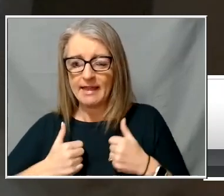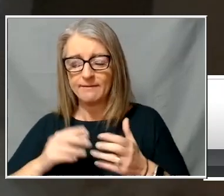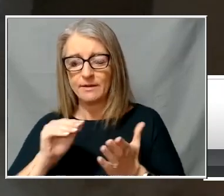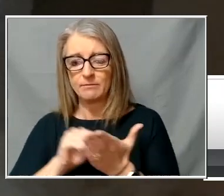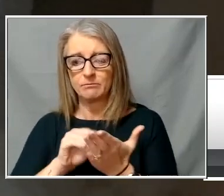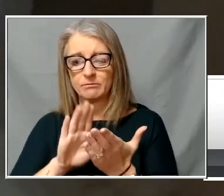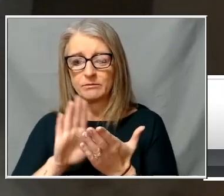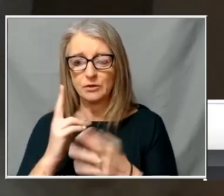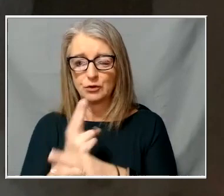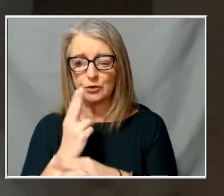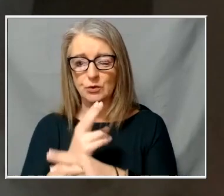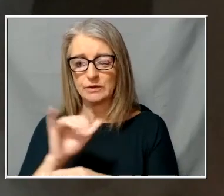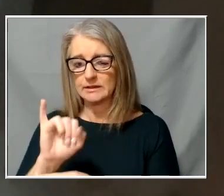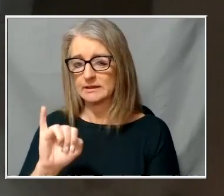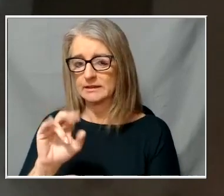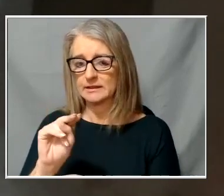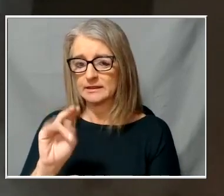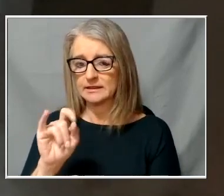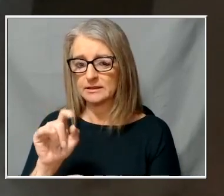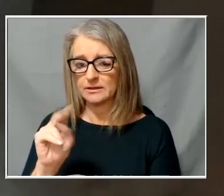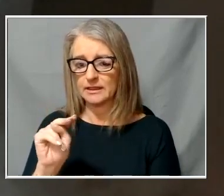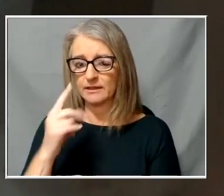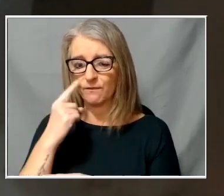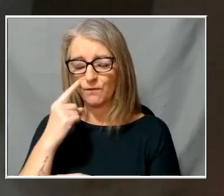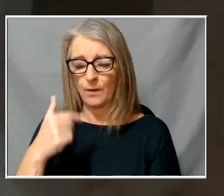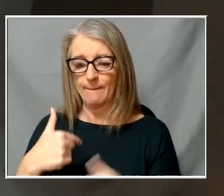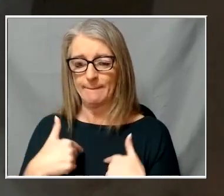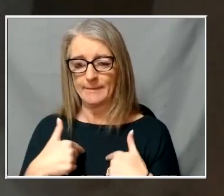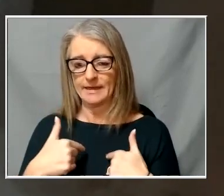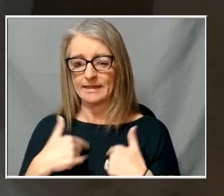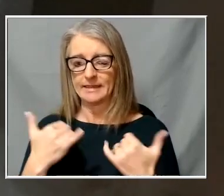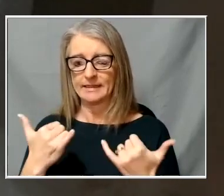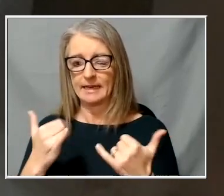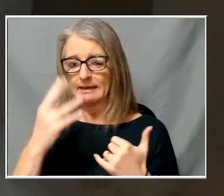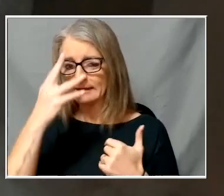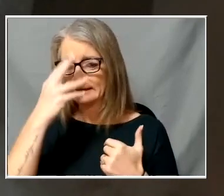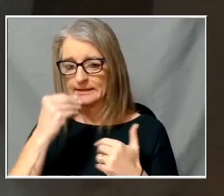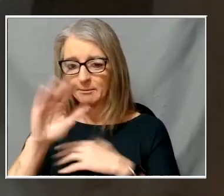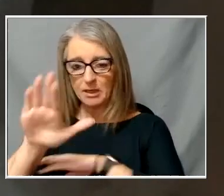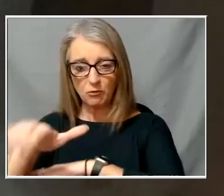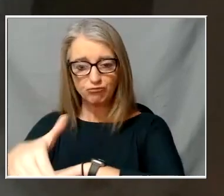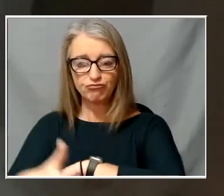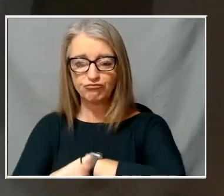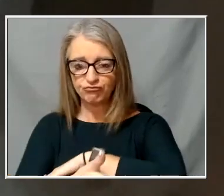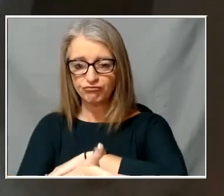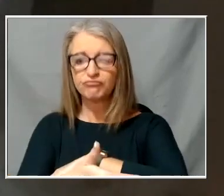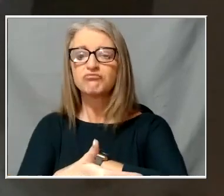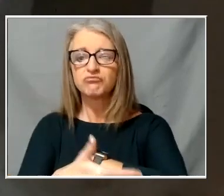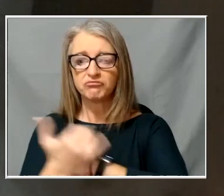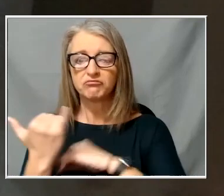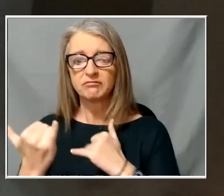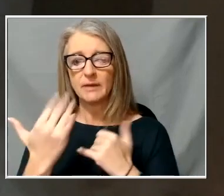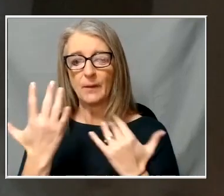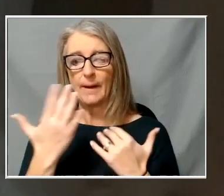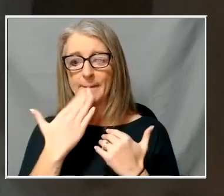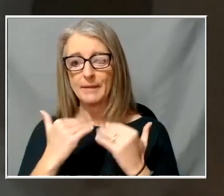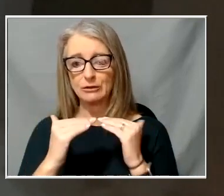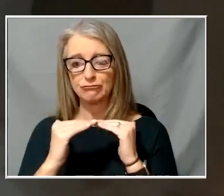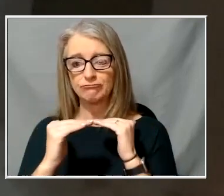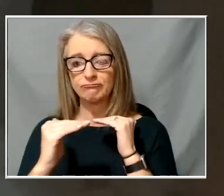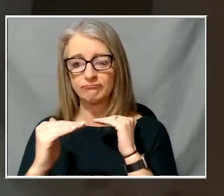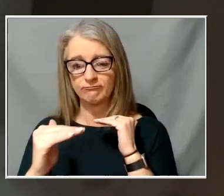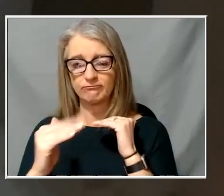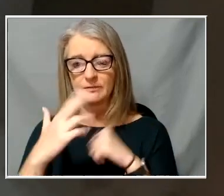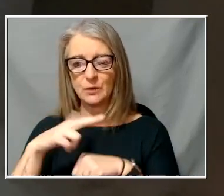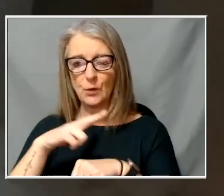me on insulin. And for me, I am now sleeping through the night because my blood sugars are